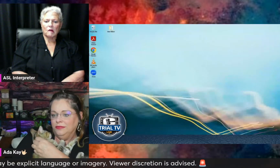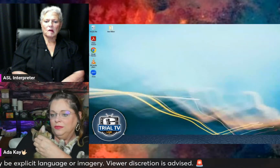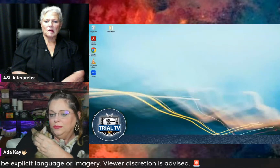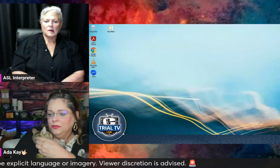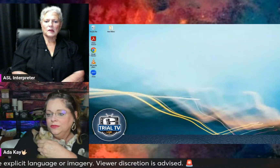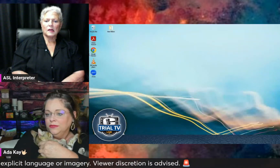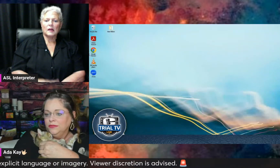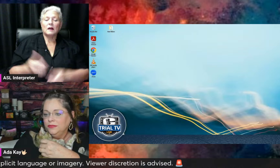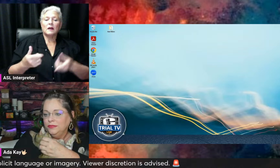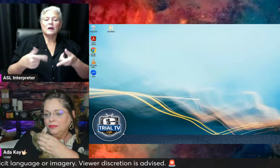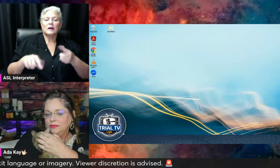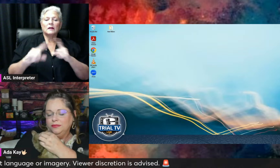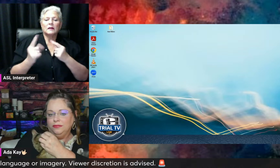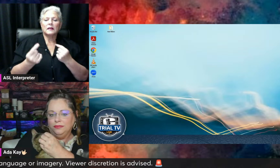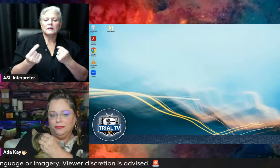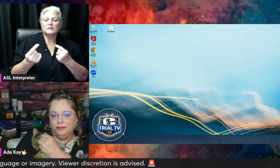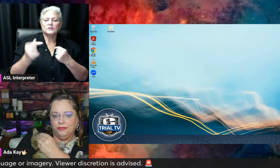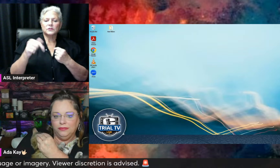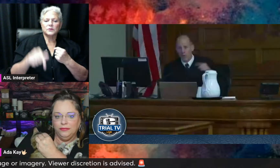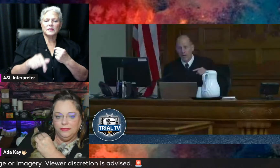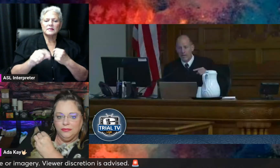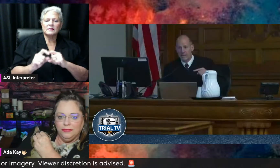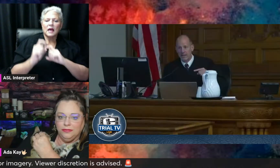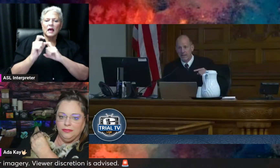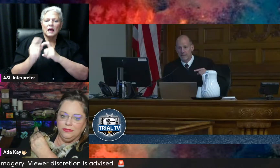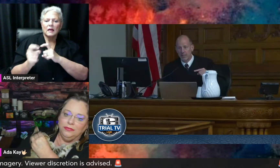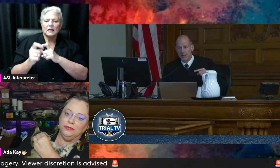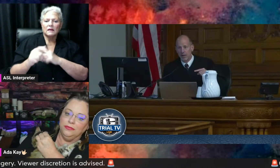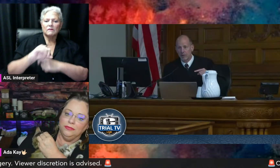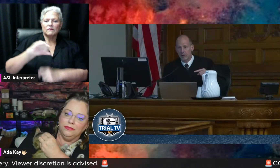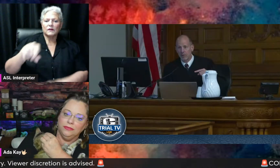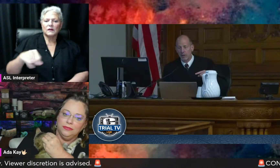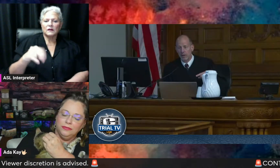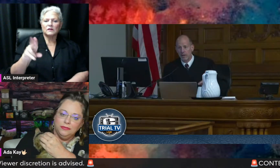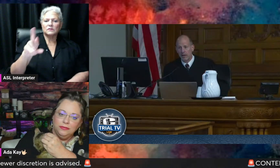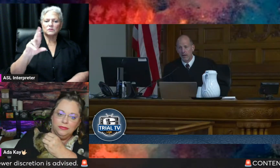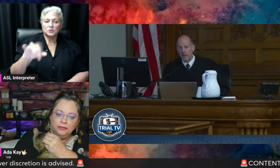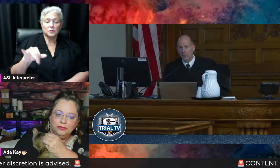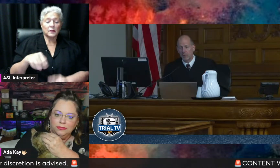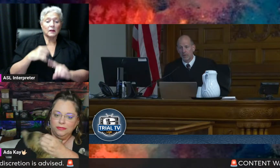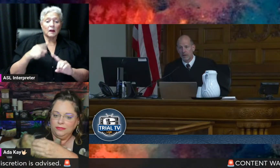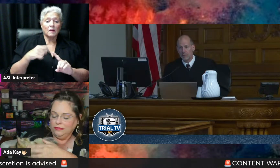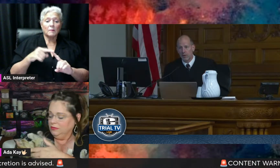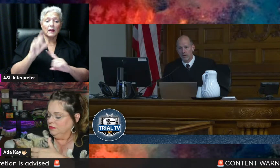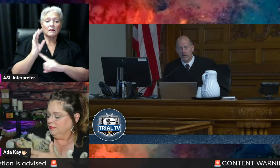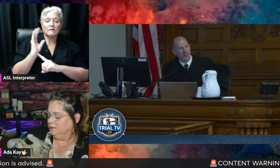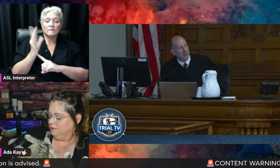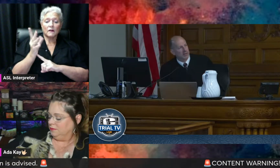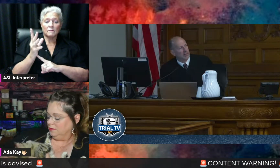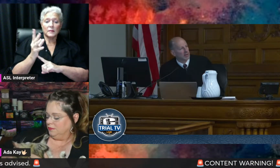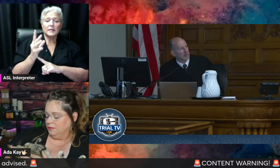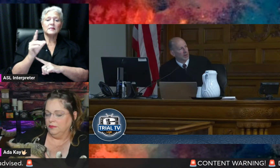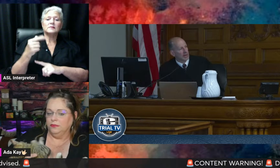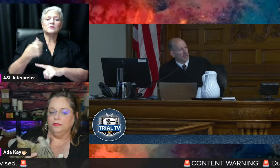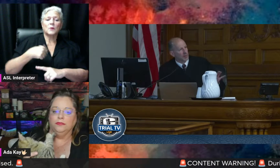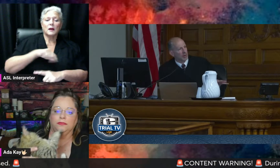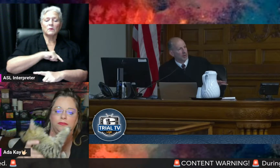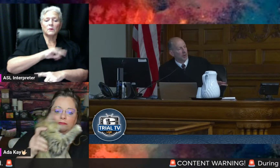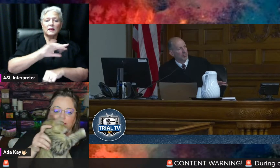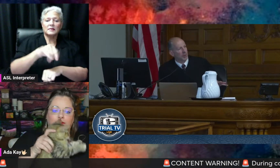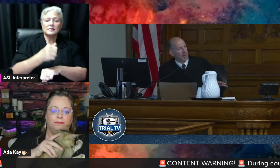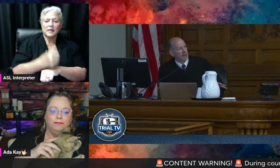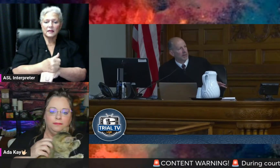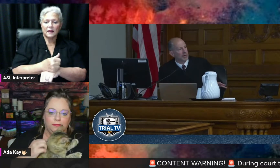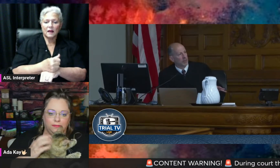Let's do this. Let's give the jury about 5 minutes while we set this up and make sure that we can connect with the next witness. Folks, we're going to give you